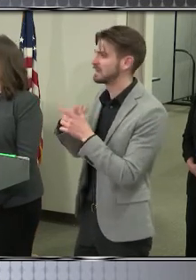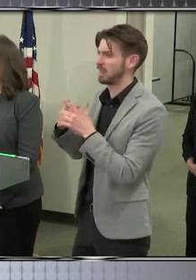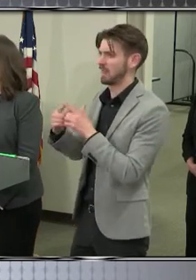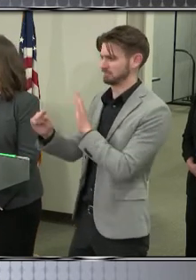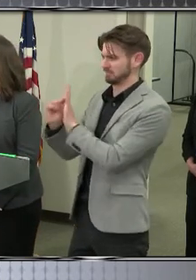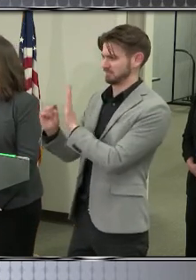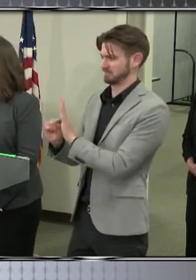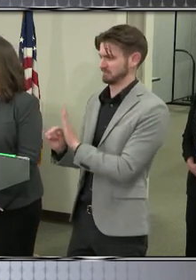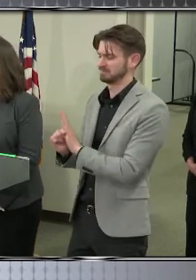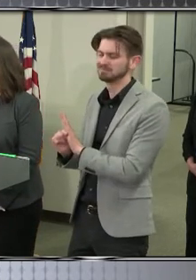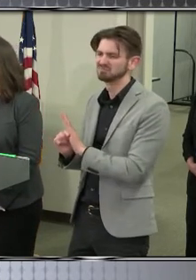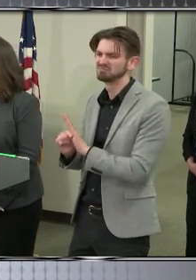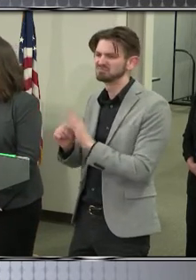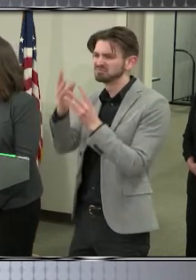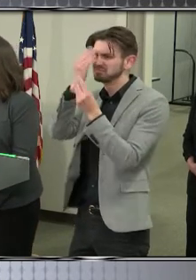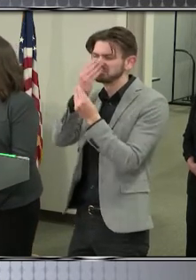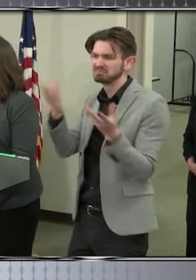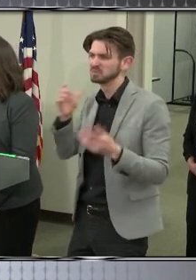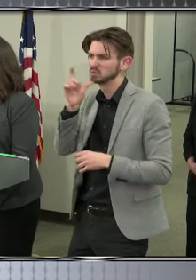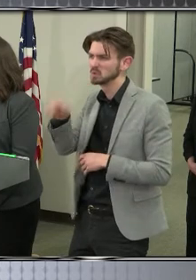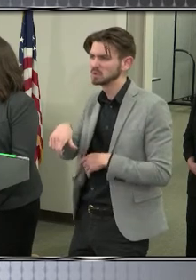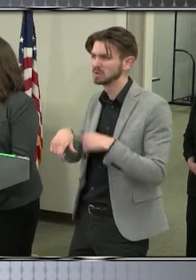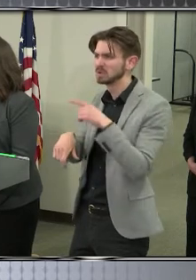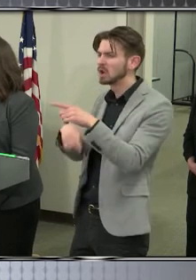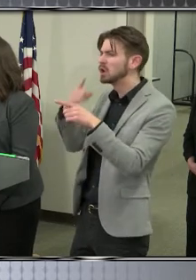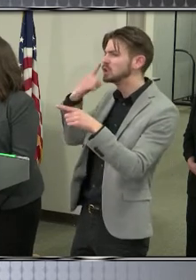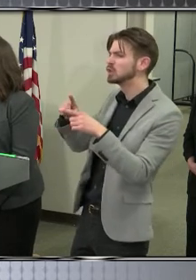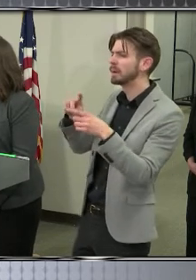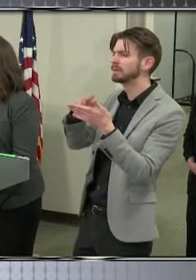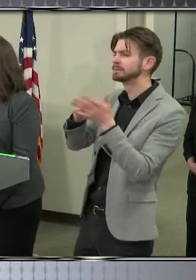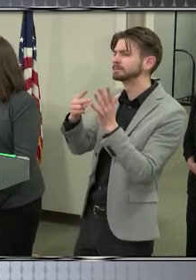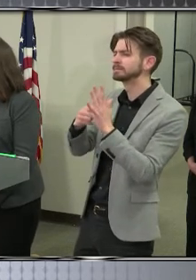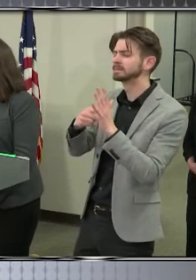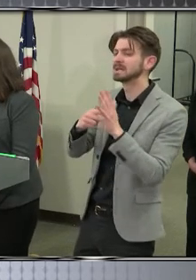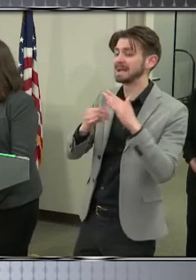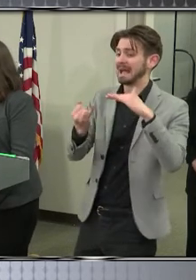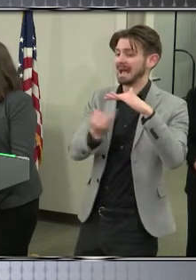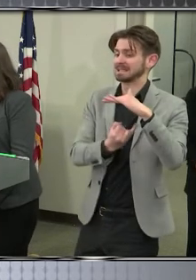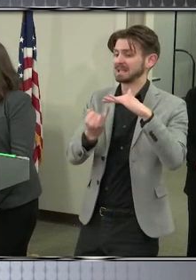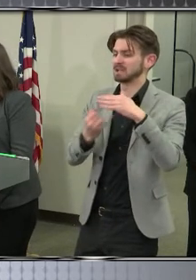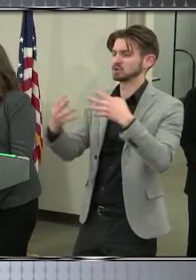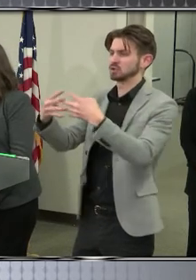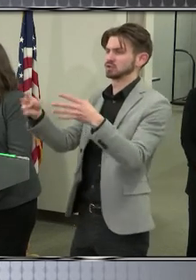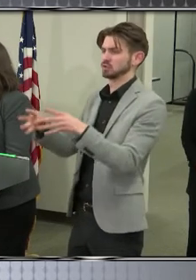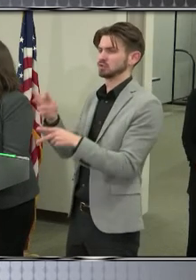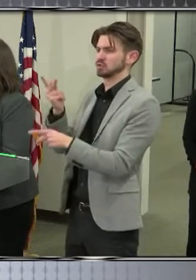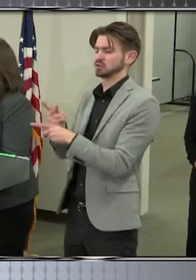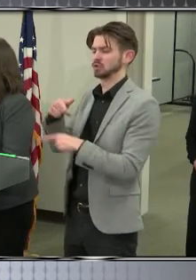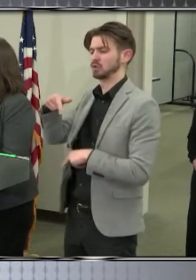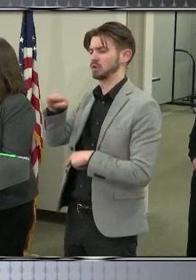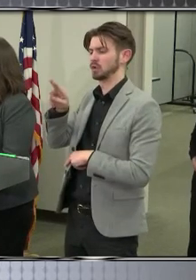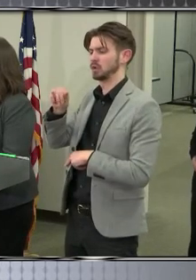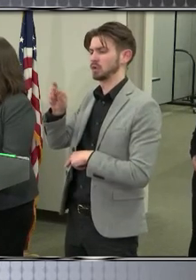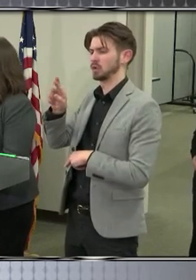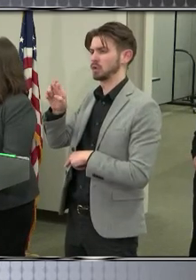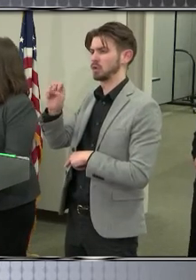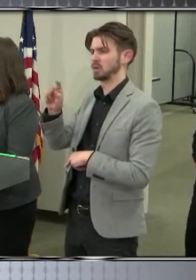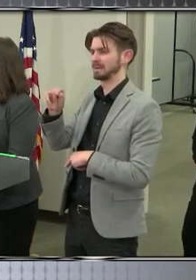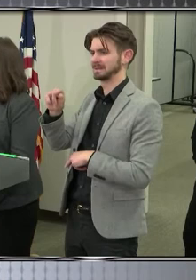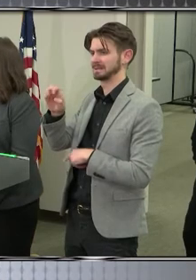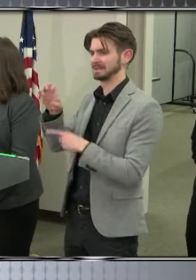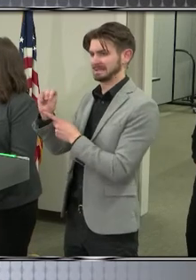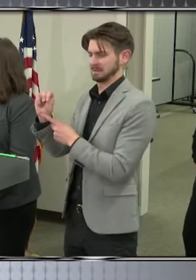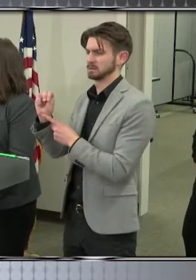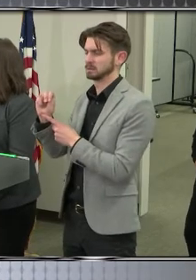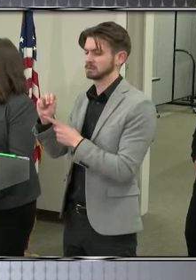identify the difference between isolation and quarantine for folks who don't understand the test? Certainly, I'd be happy to. So isolation